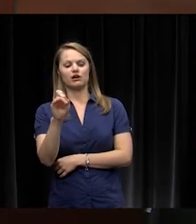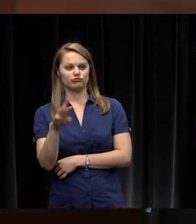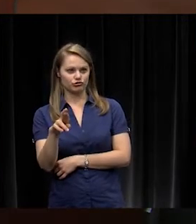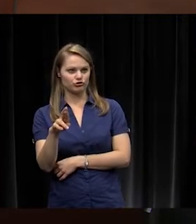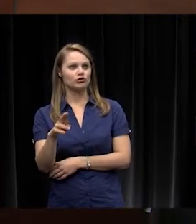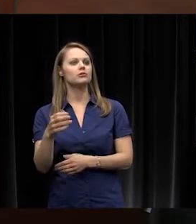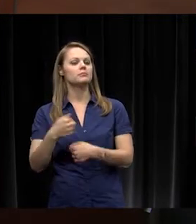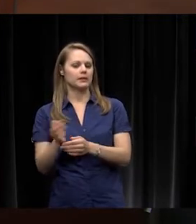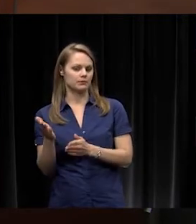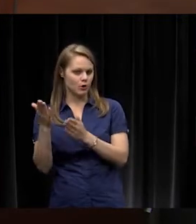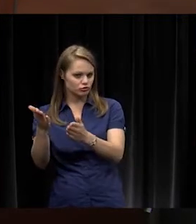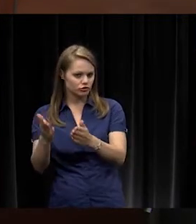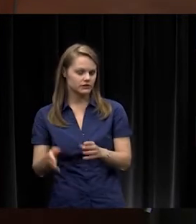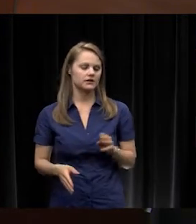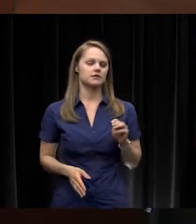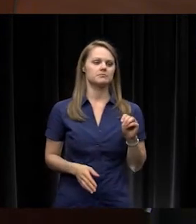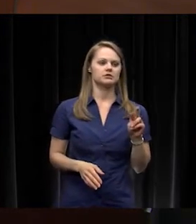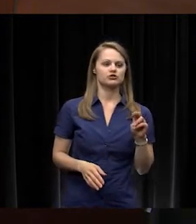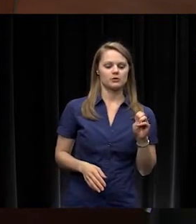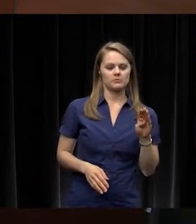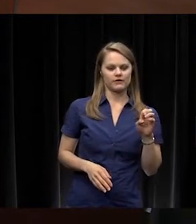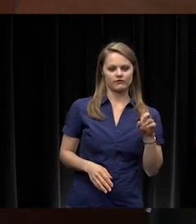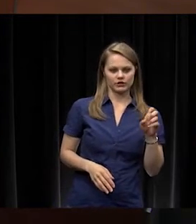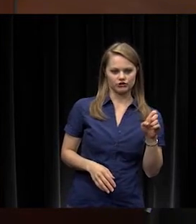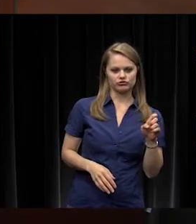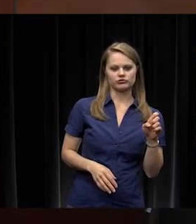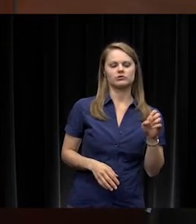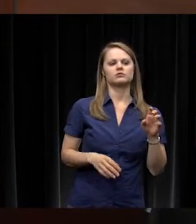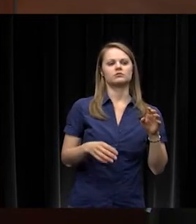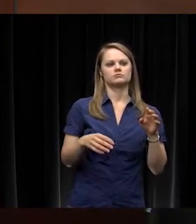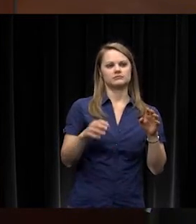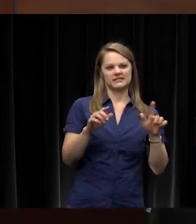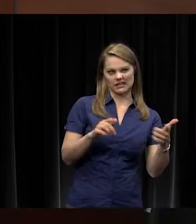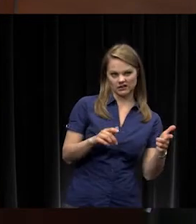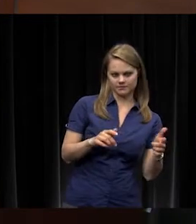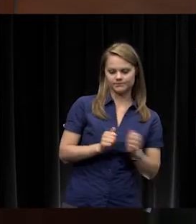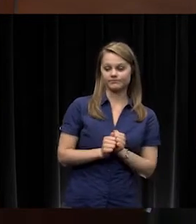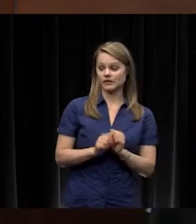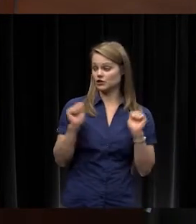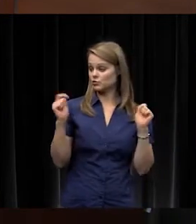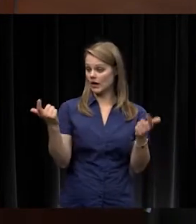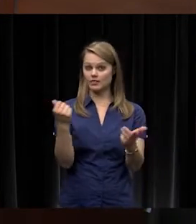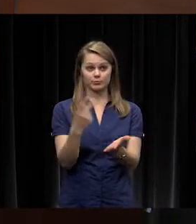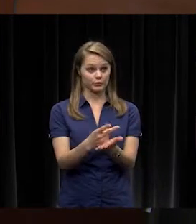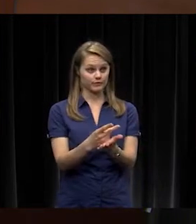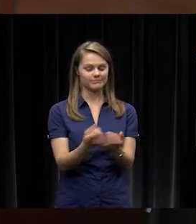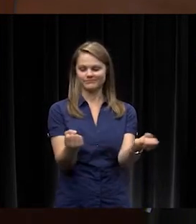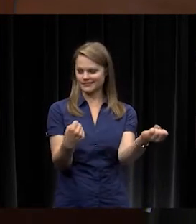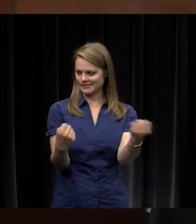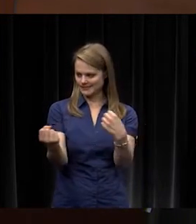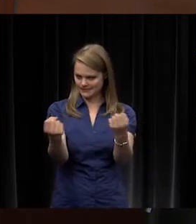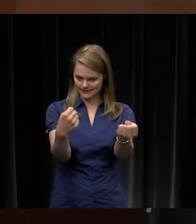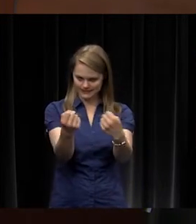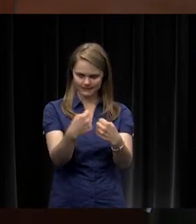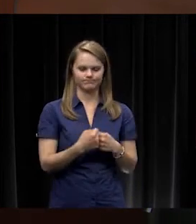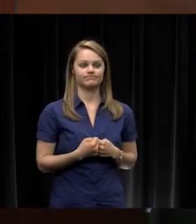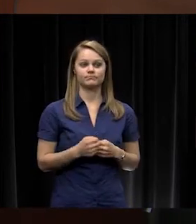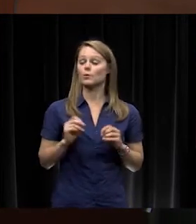Mr. Shear? Yes. Mr. Beveridge? Yes. Mr. McCune? Yes. Mrs. Martin? Yes. Mrs. Felter? Yes. Very